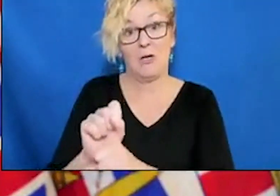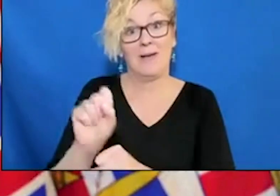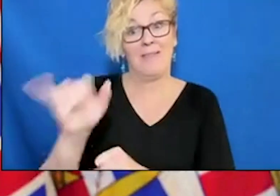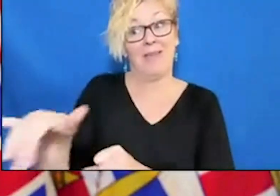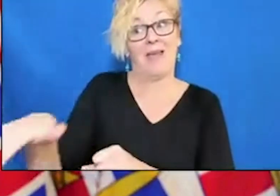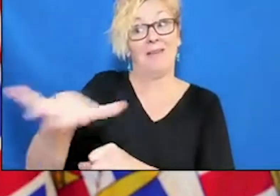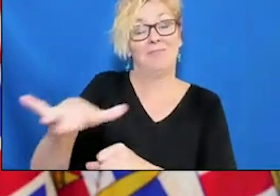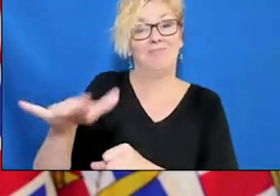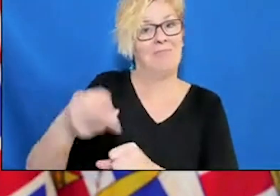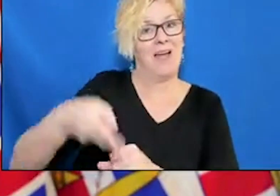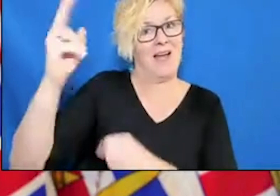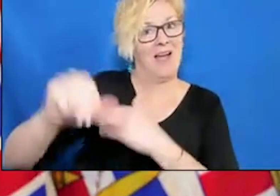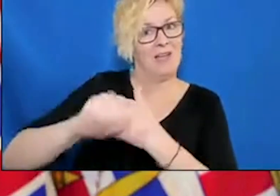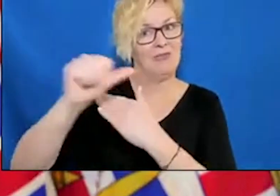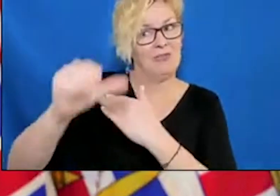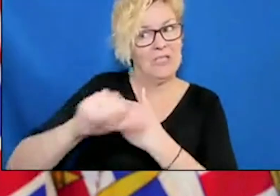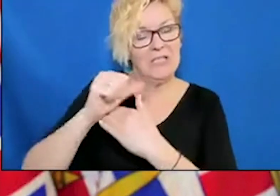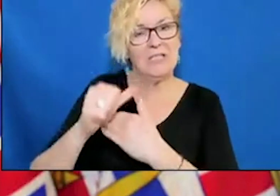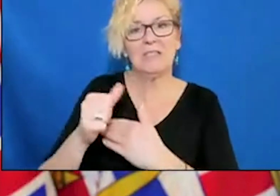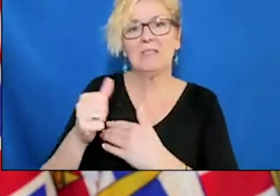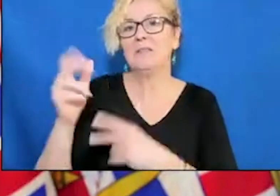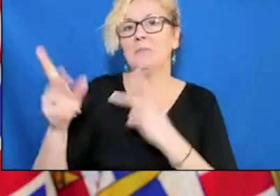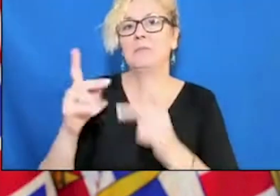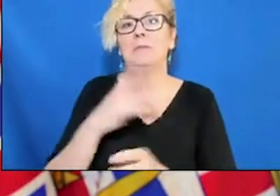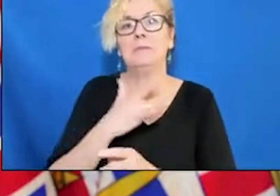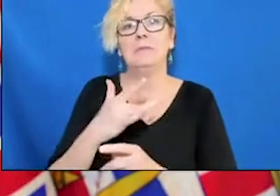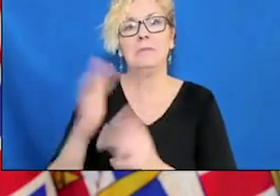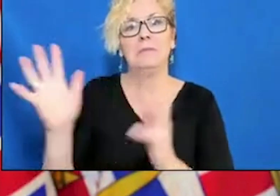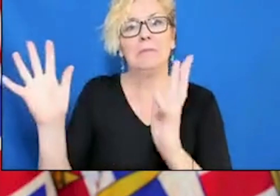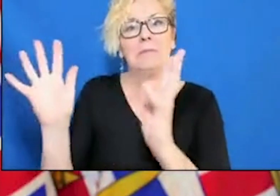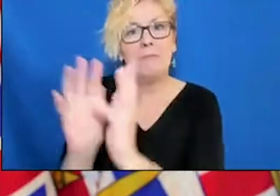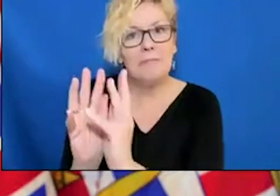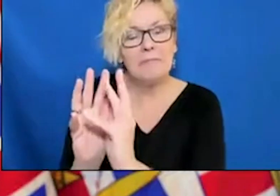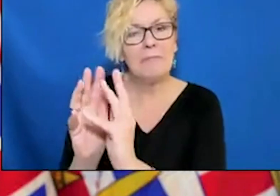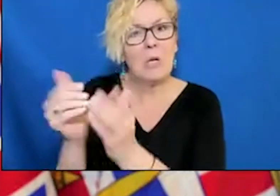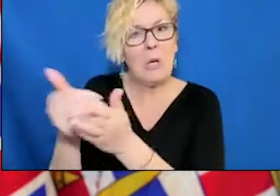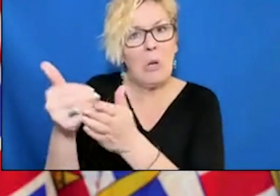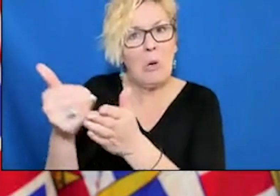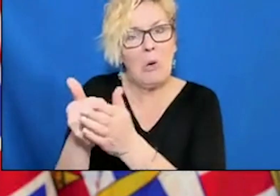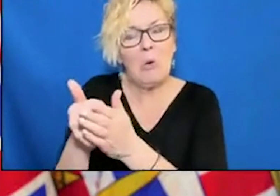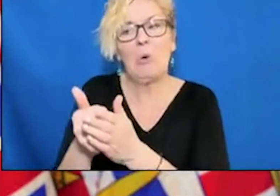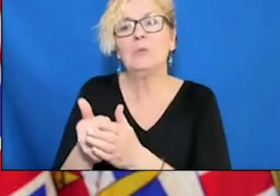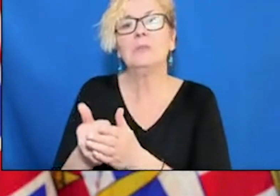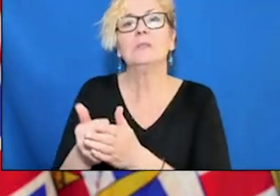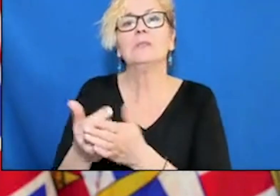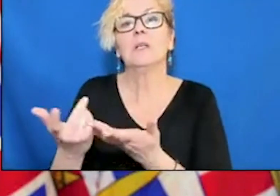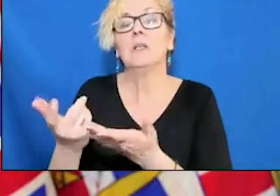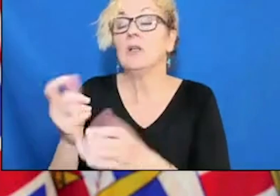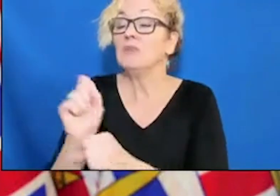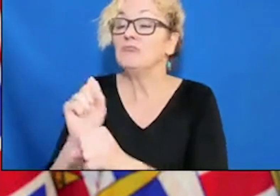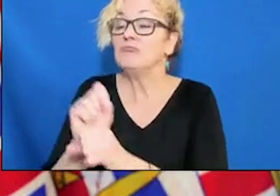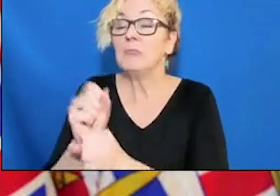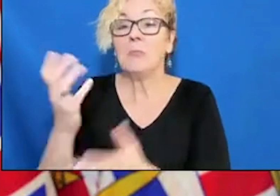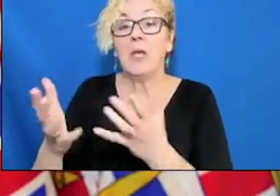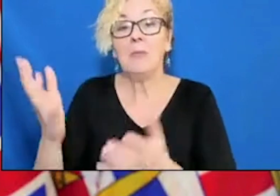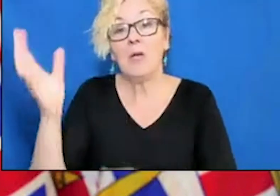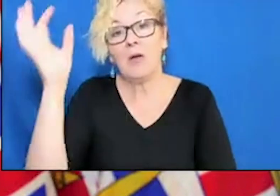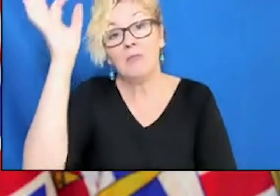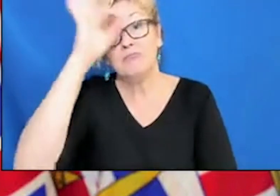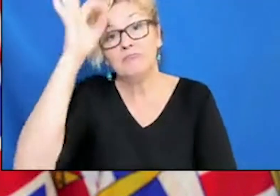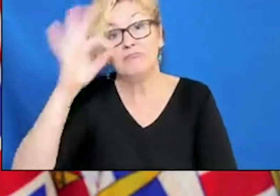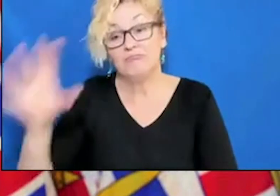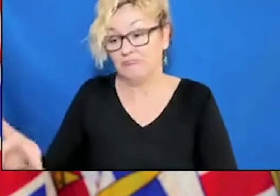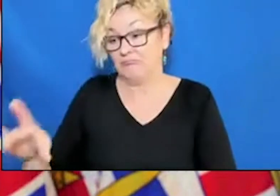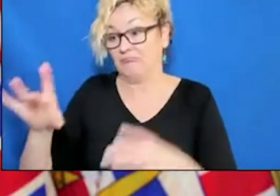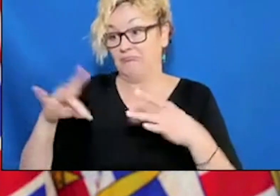a house with multi-generational families, big families, which is really wonderful and exciting, my risk right now of passing that to people in